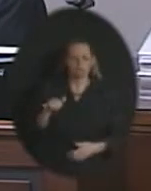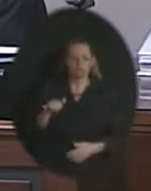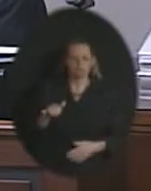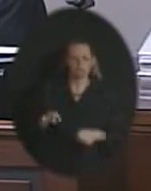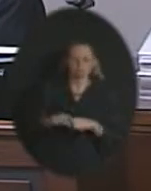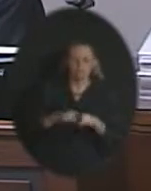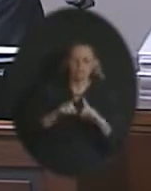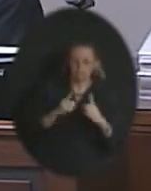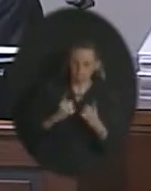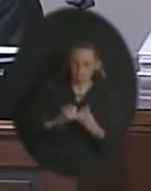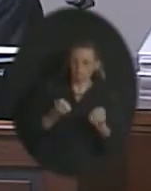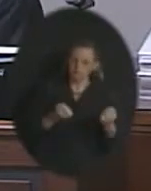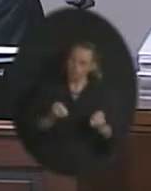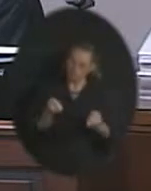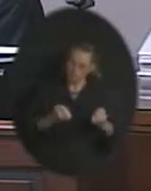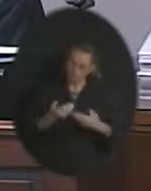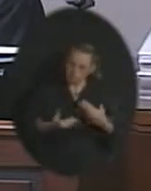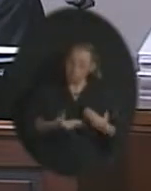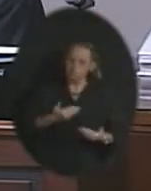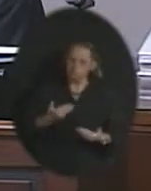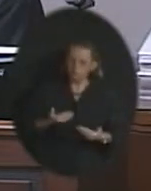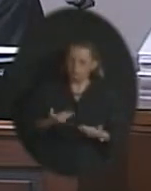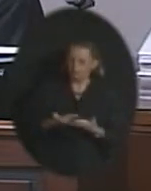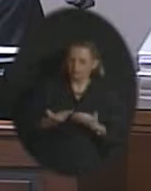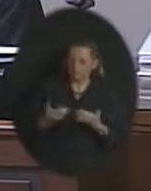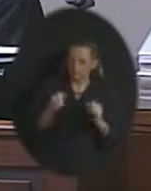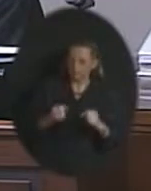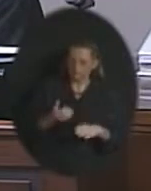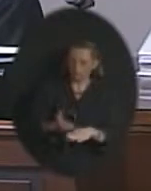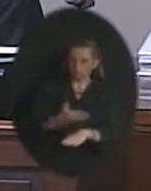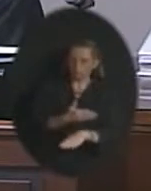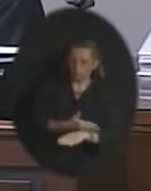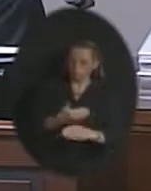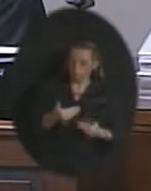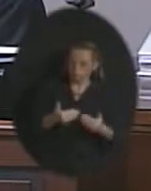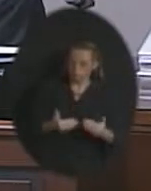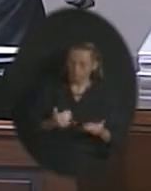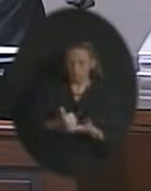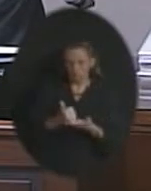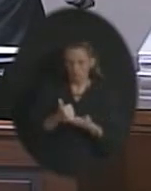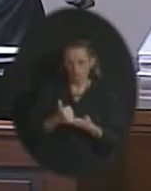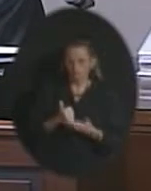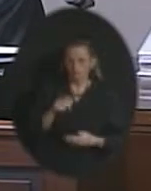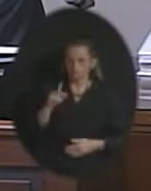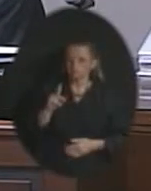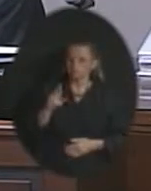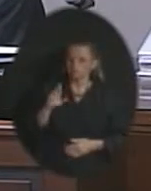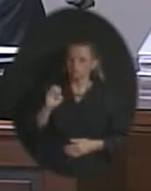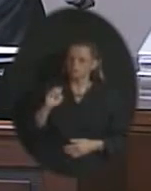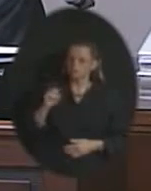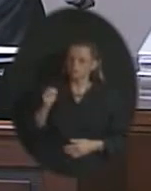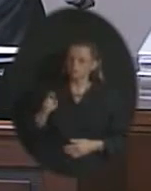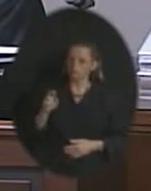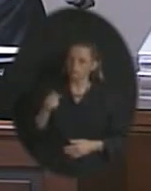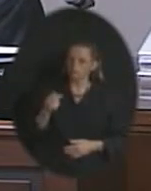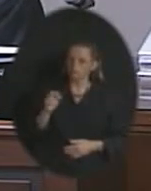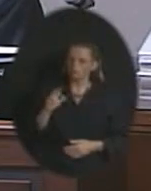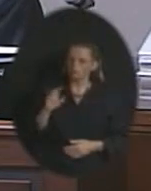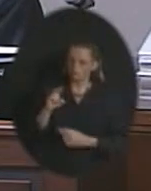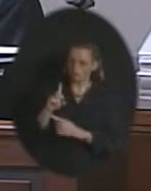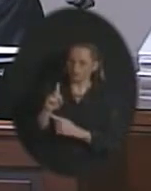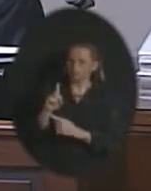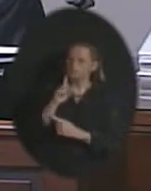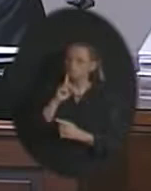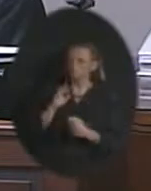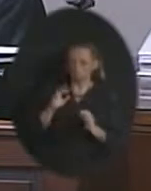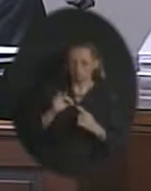process and things we may could improve on as we move forward, which was helpful. Crutcher Heartland actually had some unique ideas within their